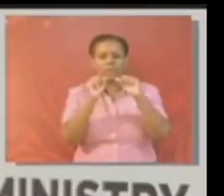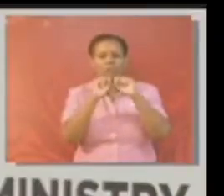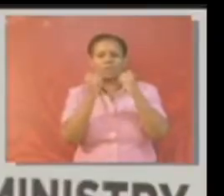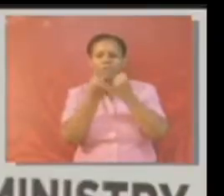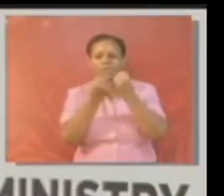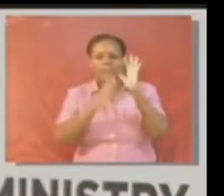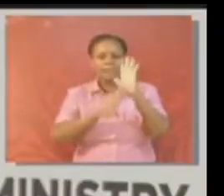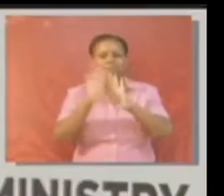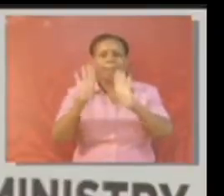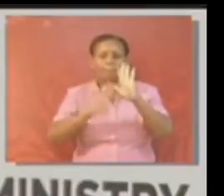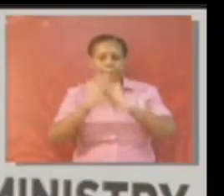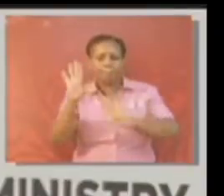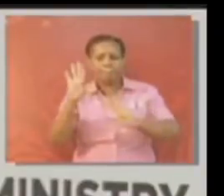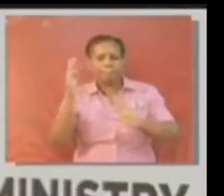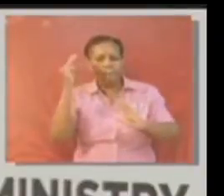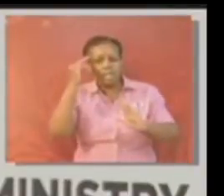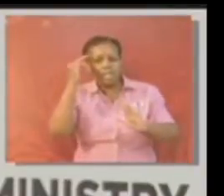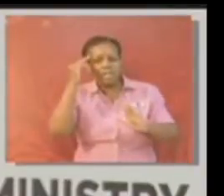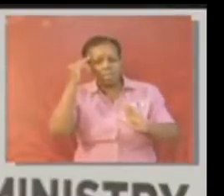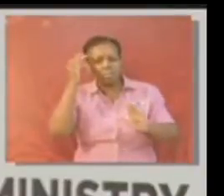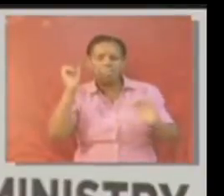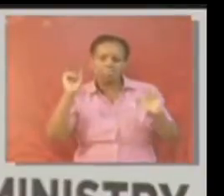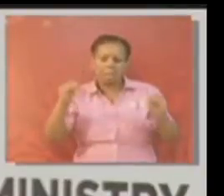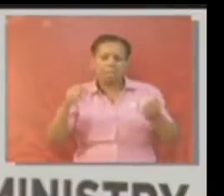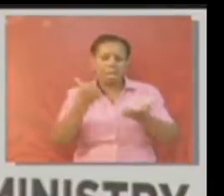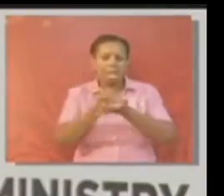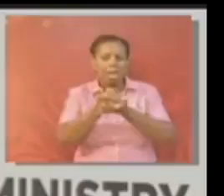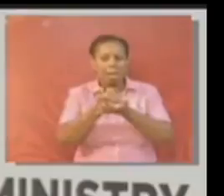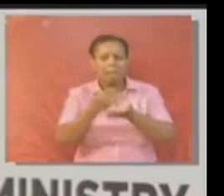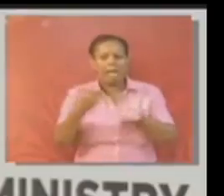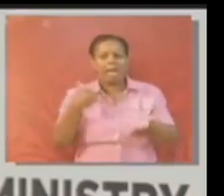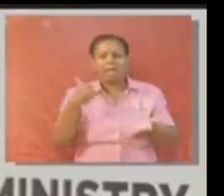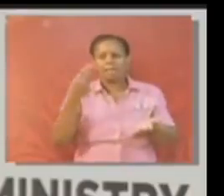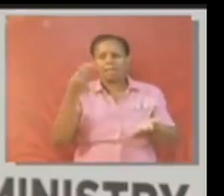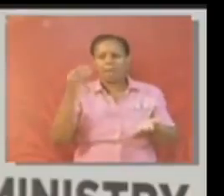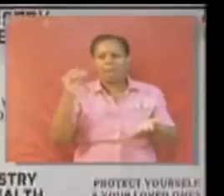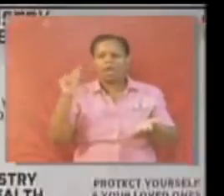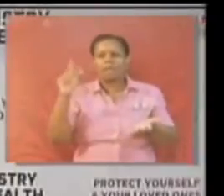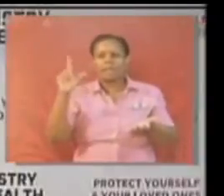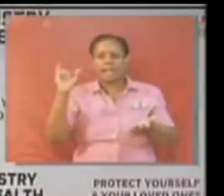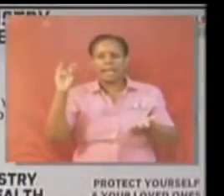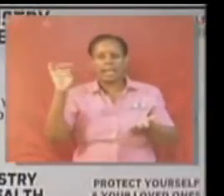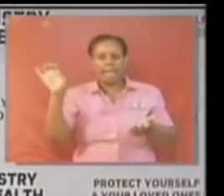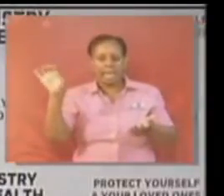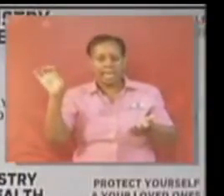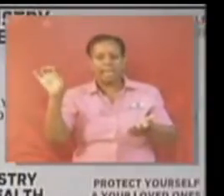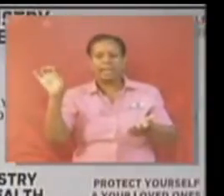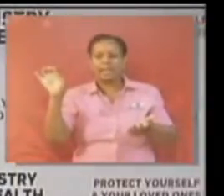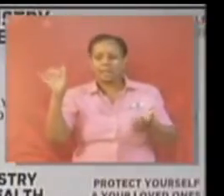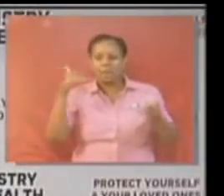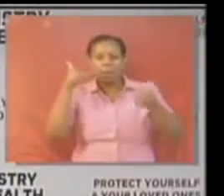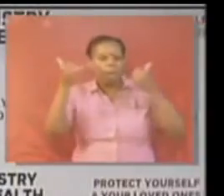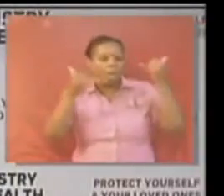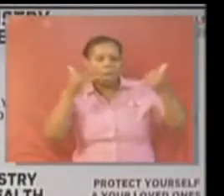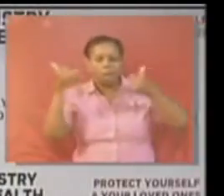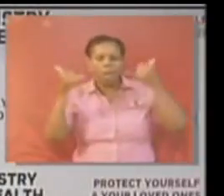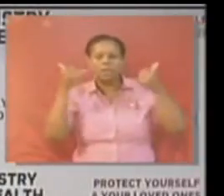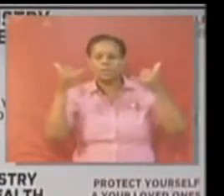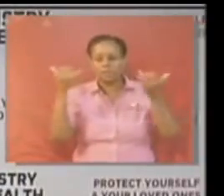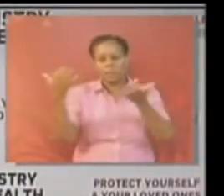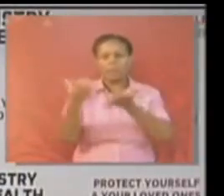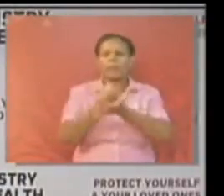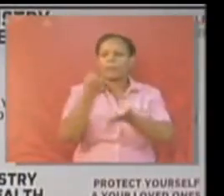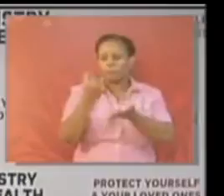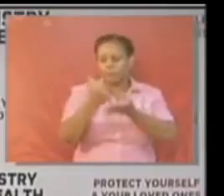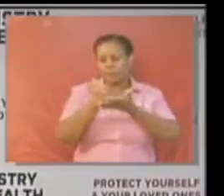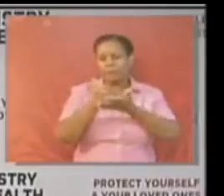up suicide hotlines, which are available on the various websites as well. Thank you, CMO. We'll now take 2